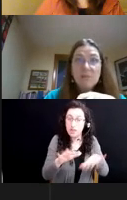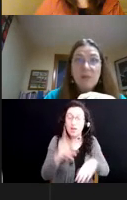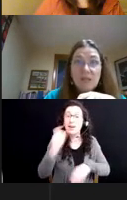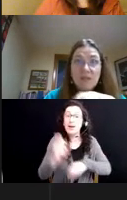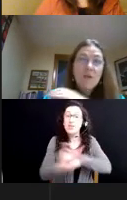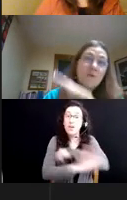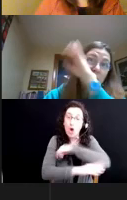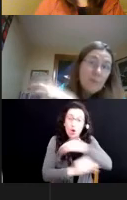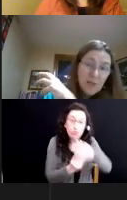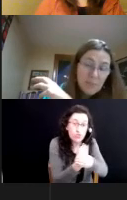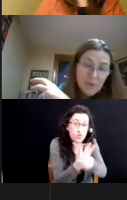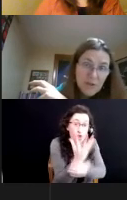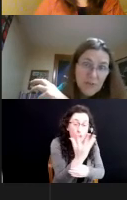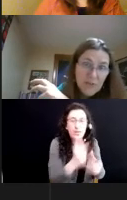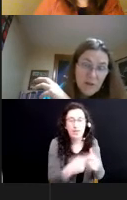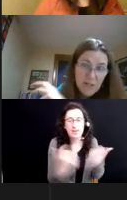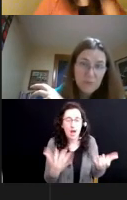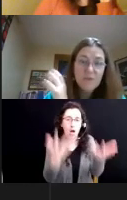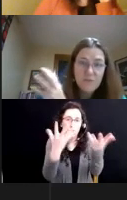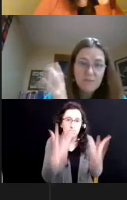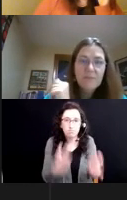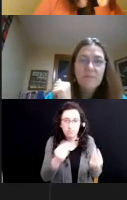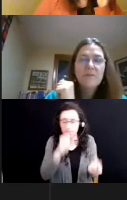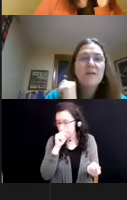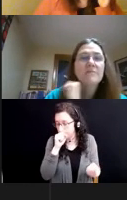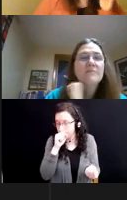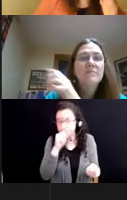then it's muddy and mucky, and we're gonna rip it up with our animals. So